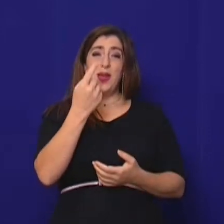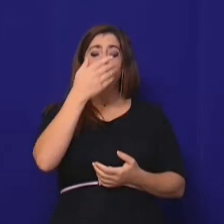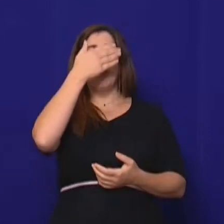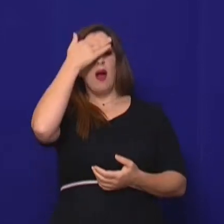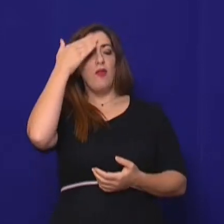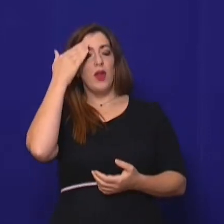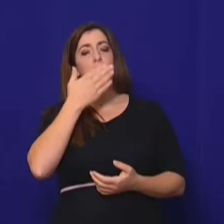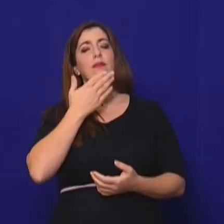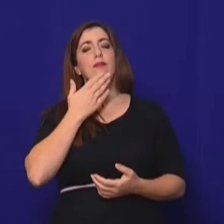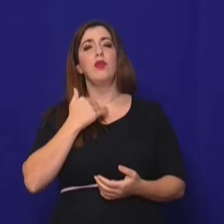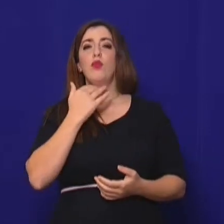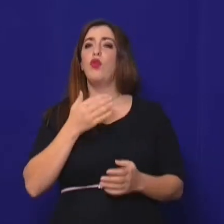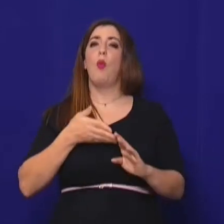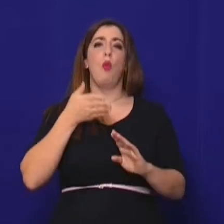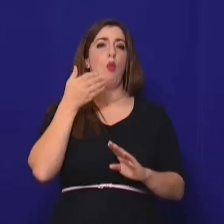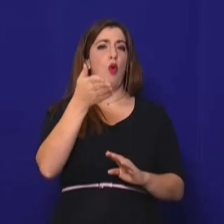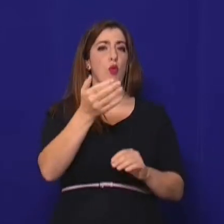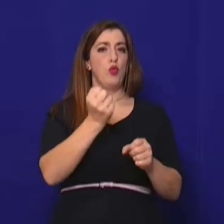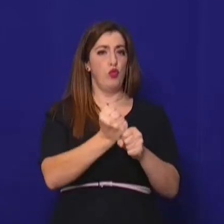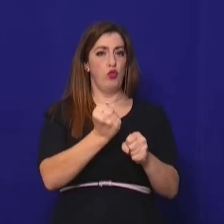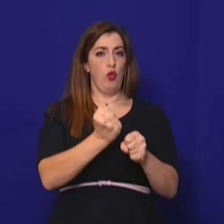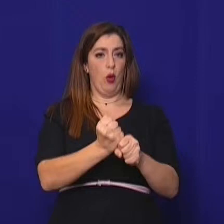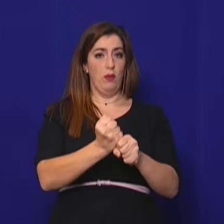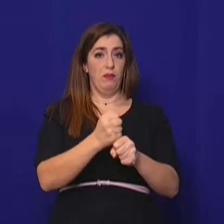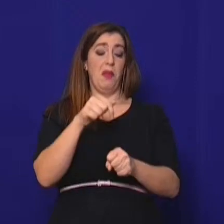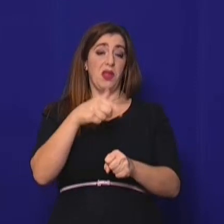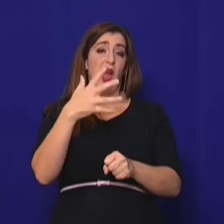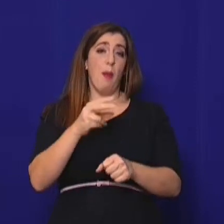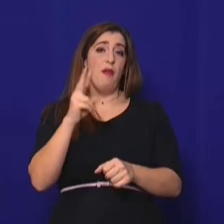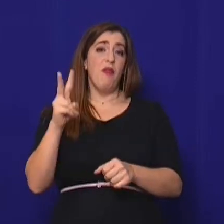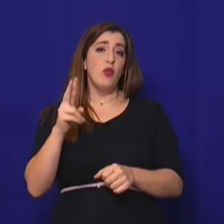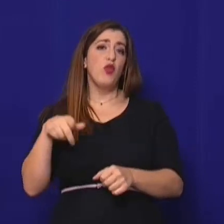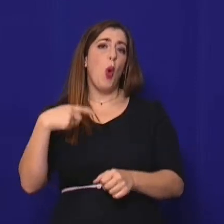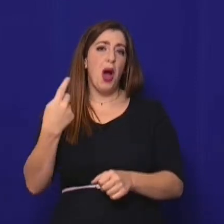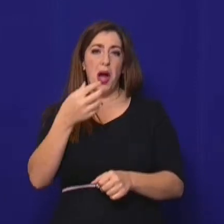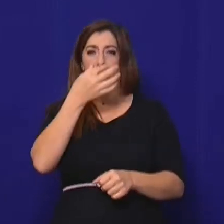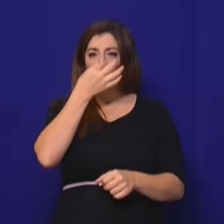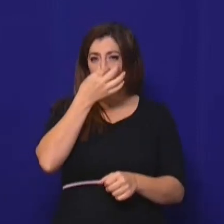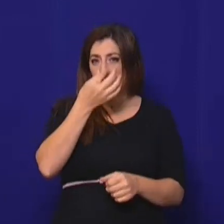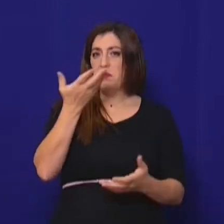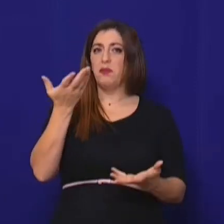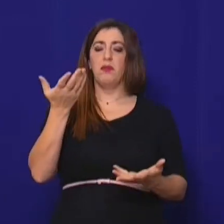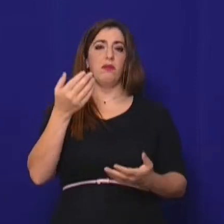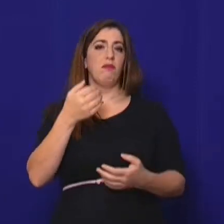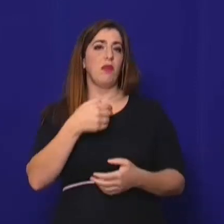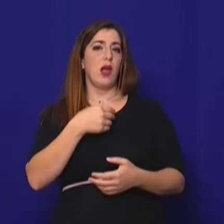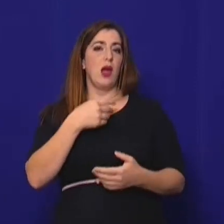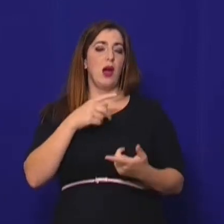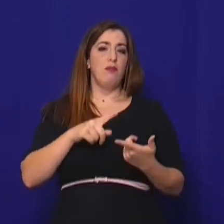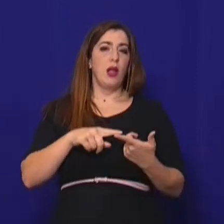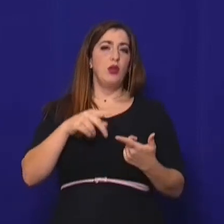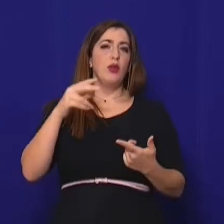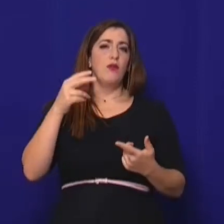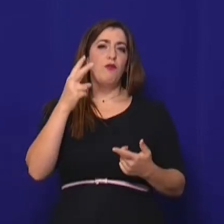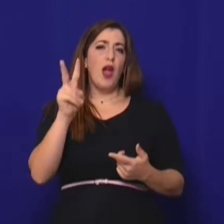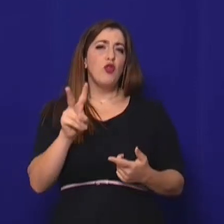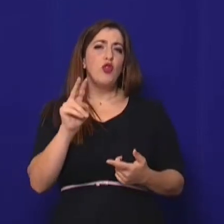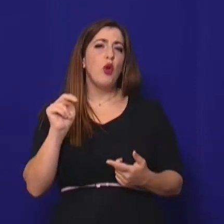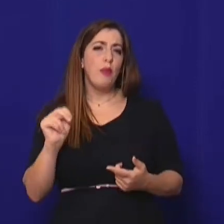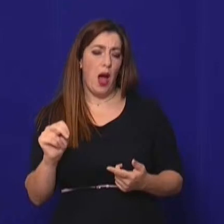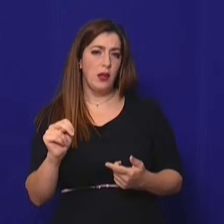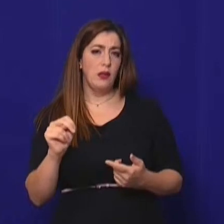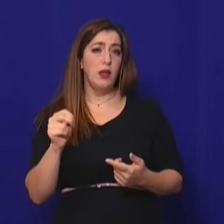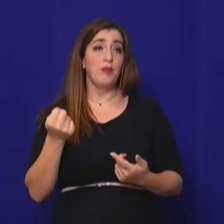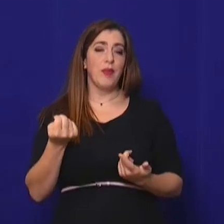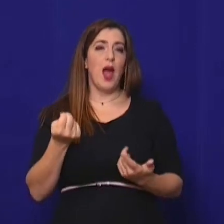għax-xogħol. Nifhmu li bħalissa hemm viruses oħrajn li qegħdin jiċċirkulaw, jiġifieri jista' jkun ma jkunx il-COVID, però xorta bħalma